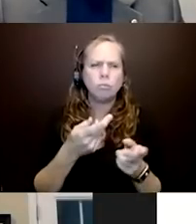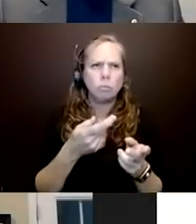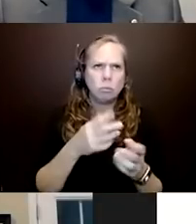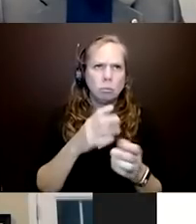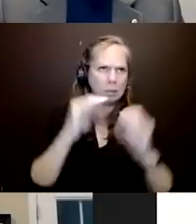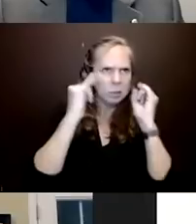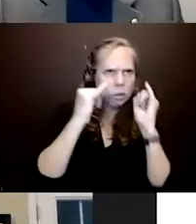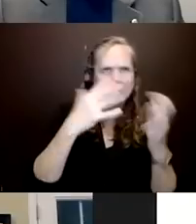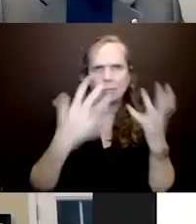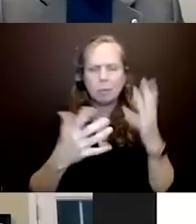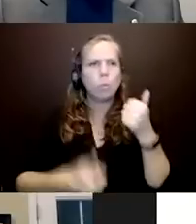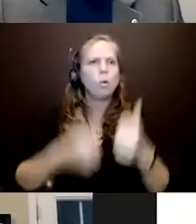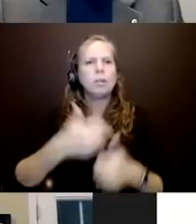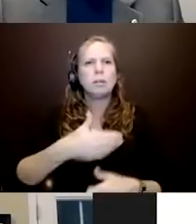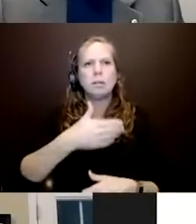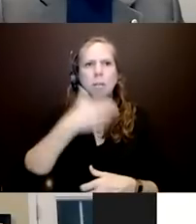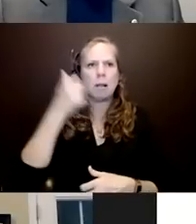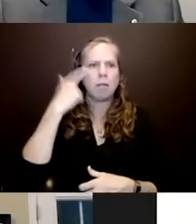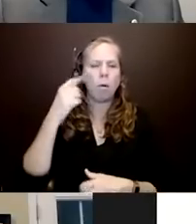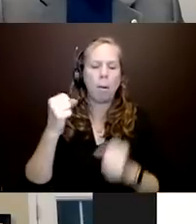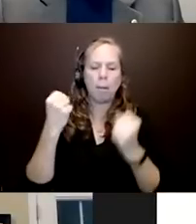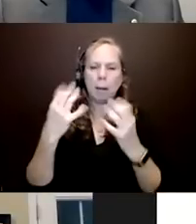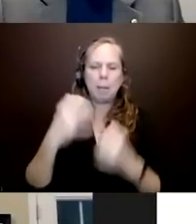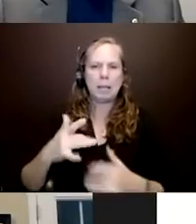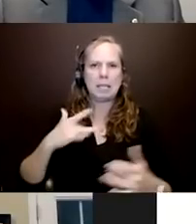is most comprehensive for multi-sensory teaching?